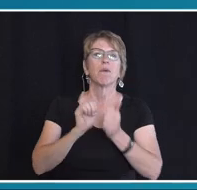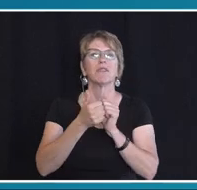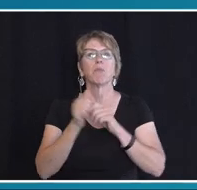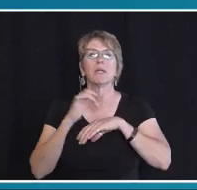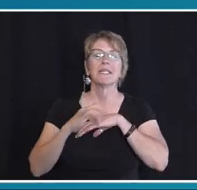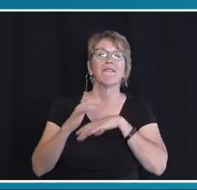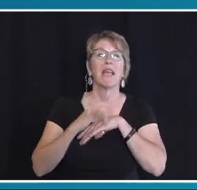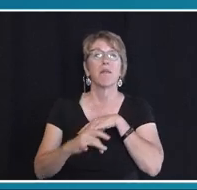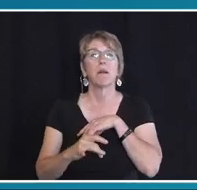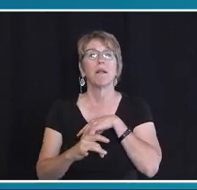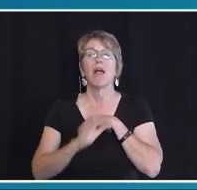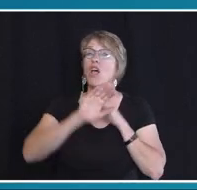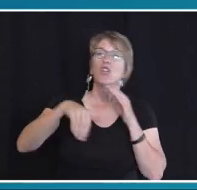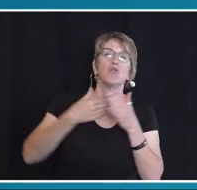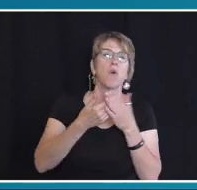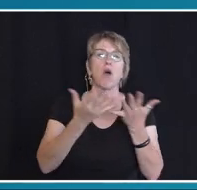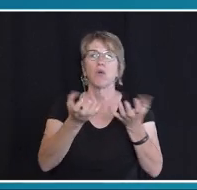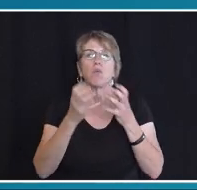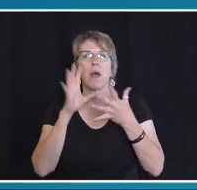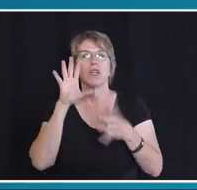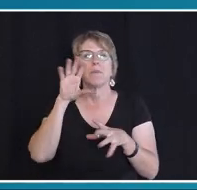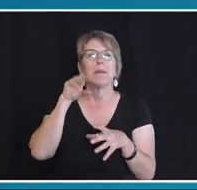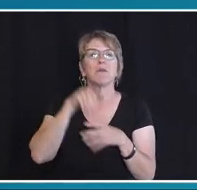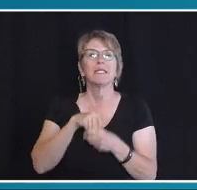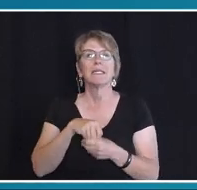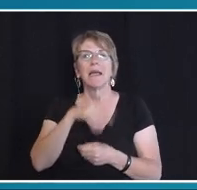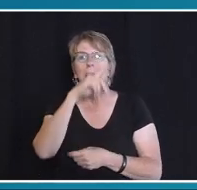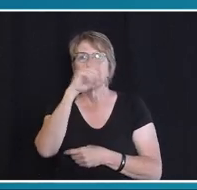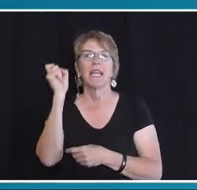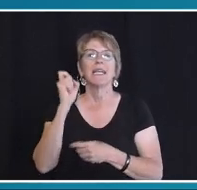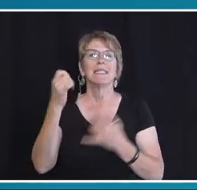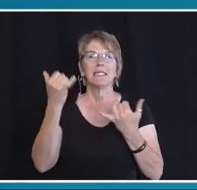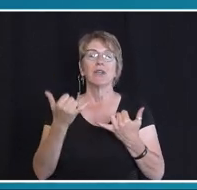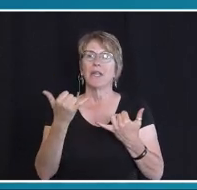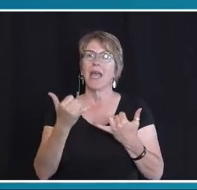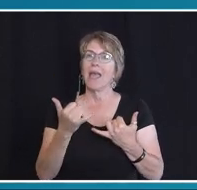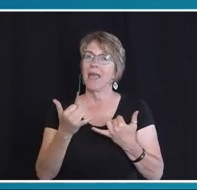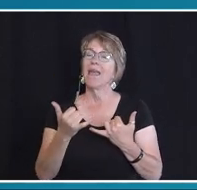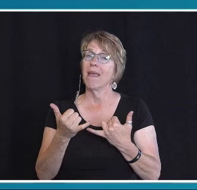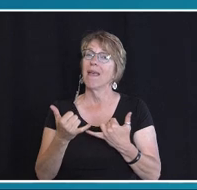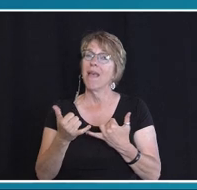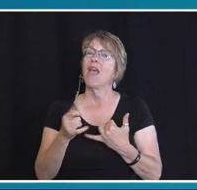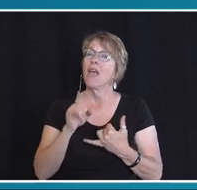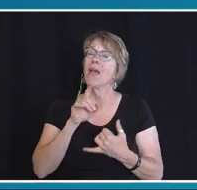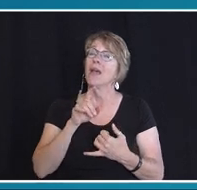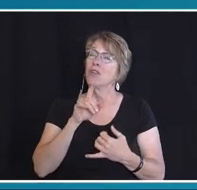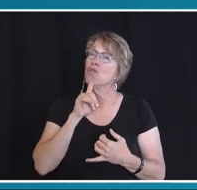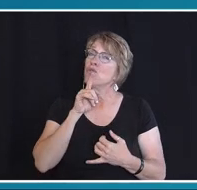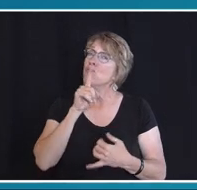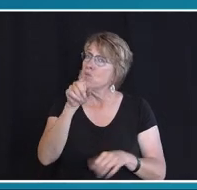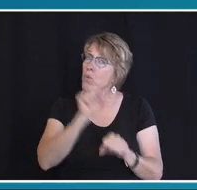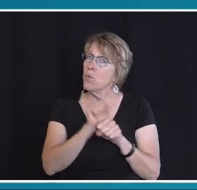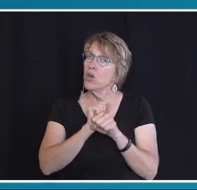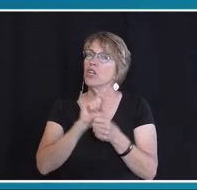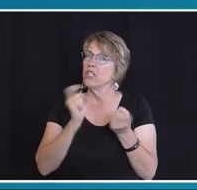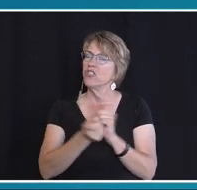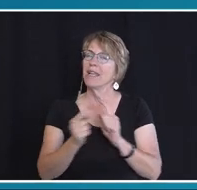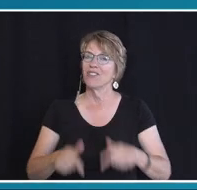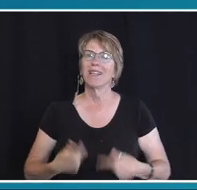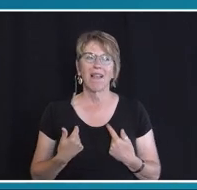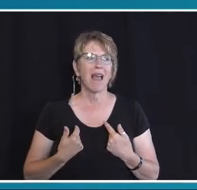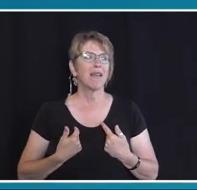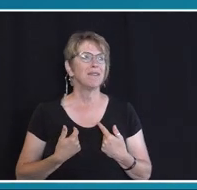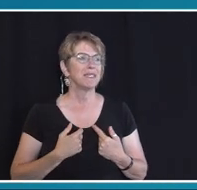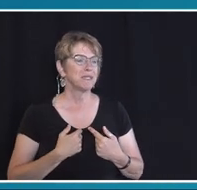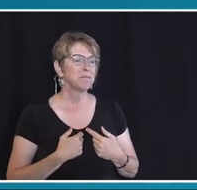available to all who want to participate, because today you truly are changing lives. Michael,